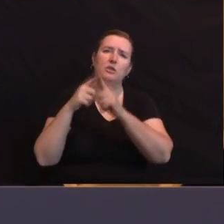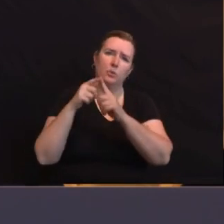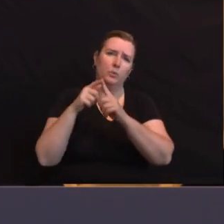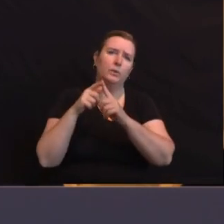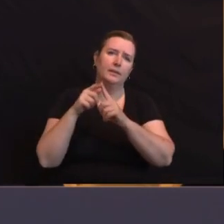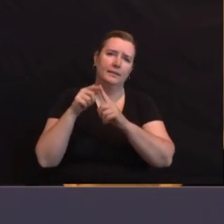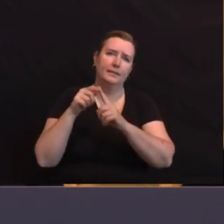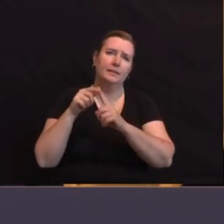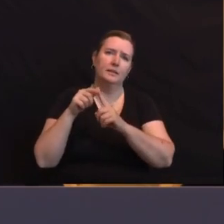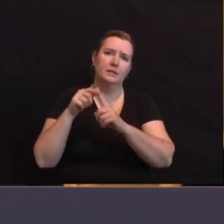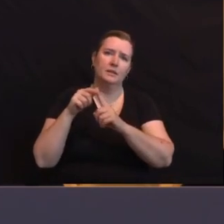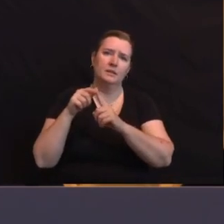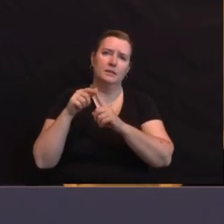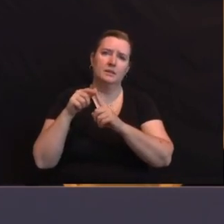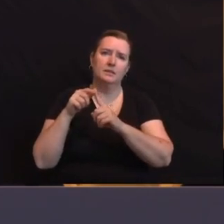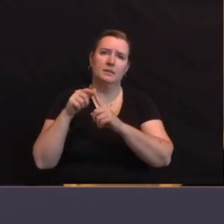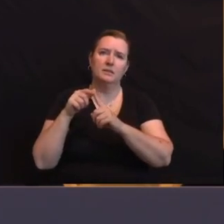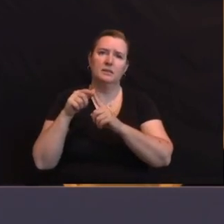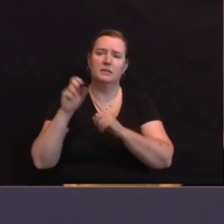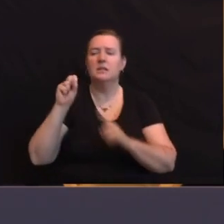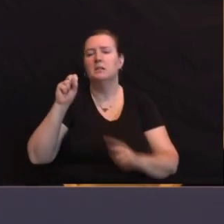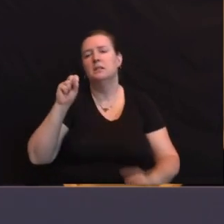to the specific event.